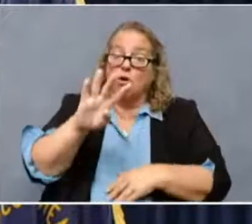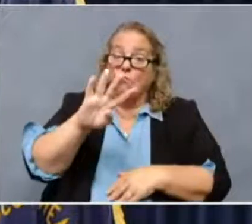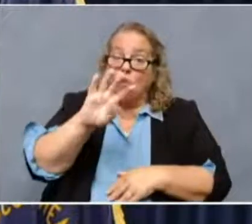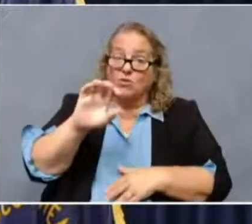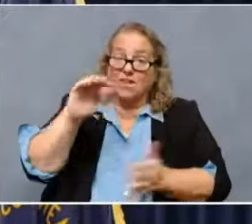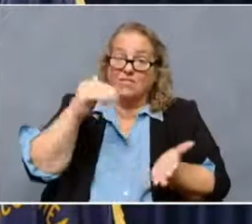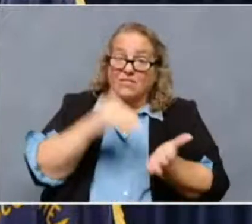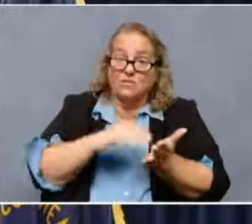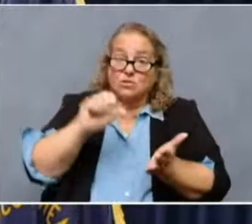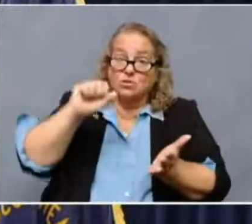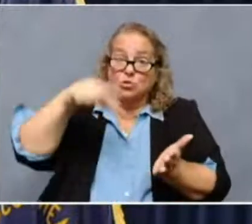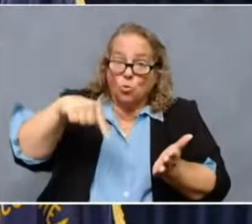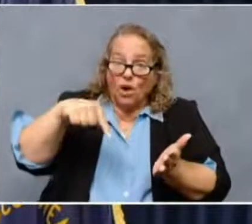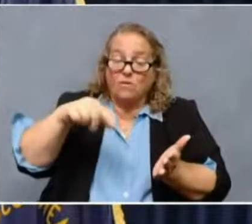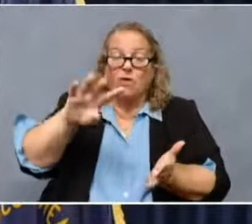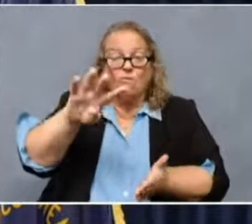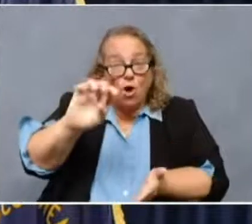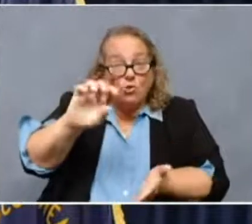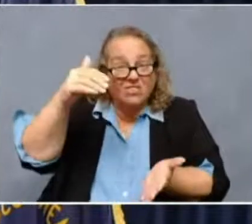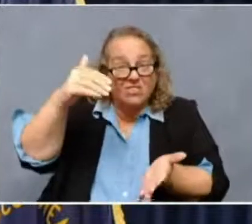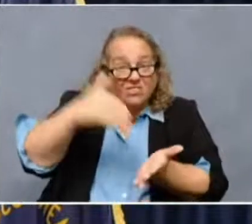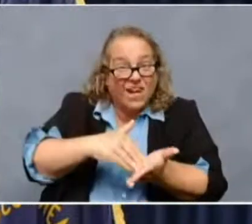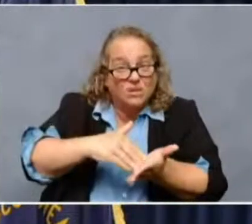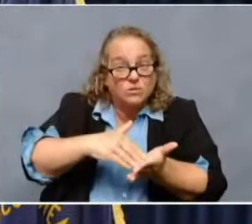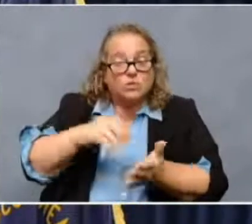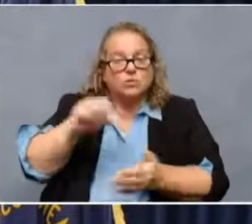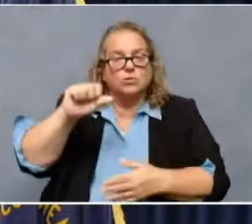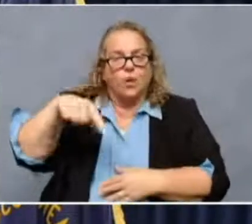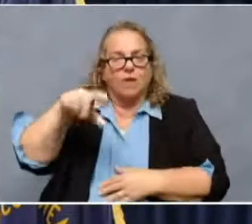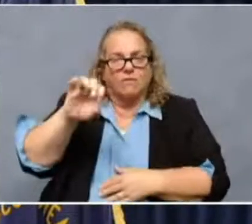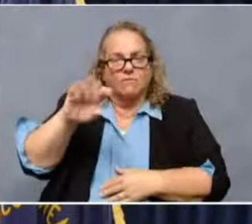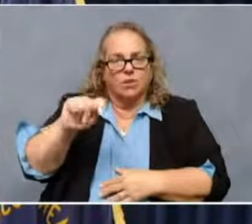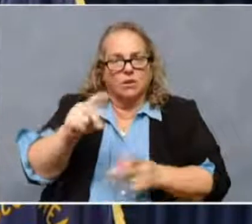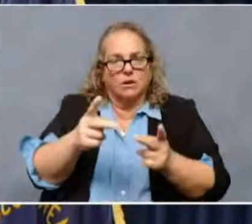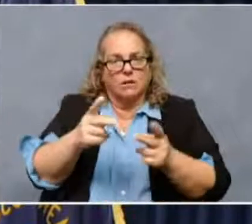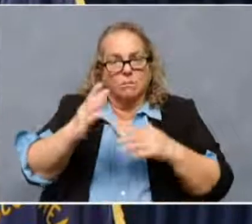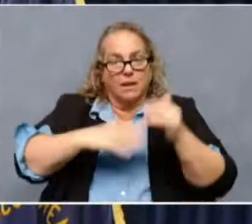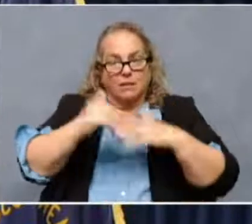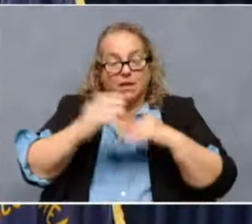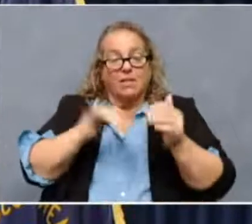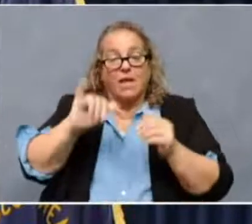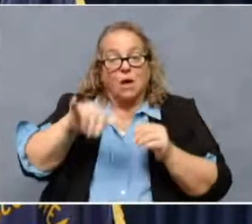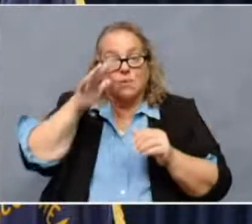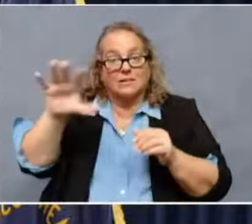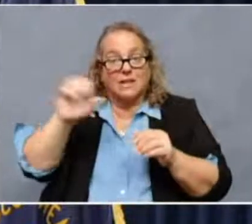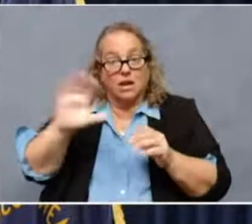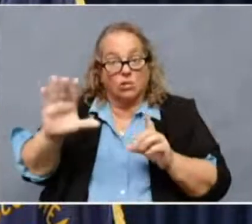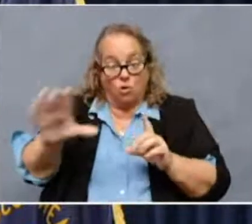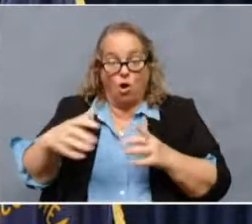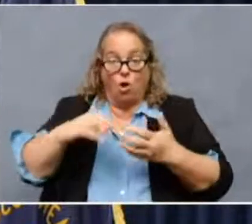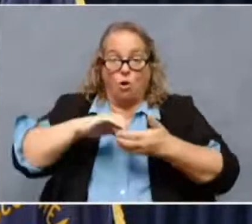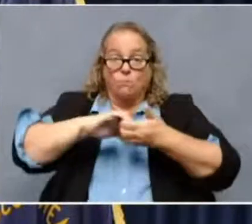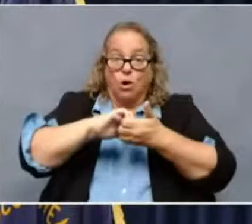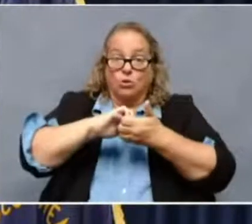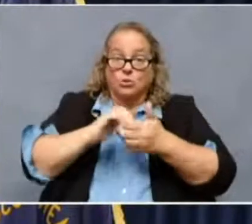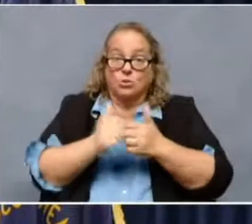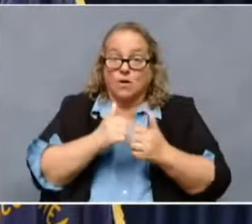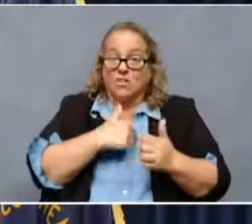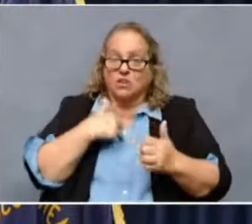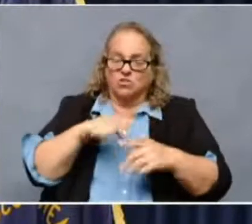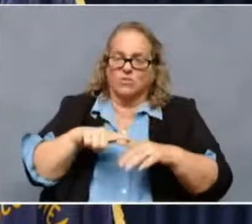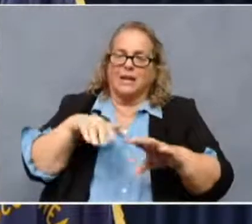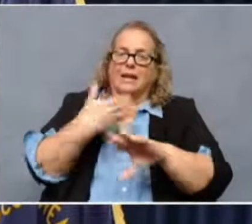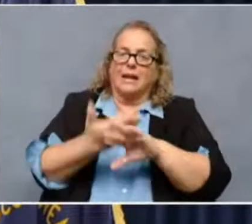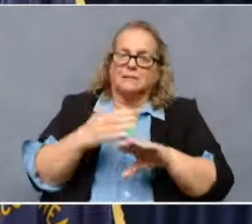them, 400,000 square foot facility that'll take their partnership with us to the next level. The operation will produce